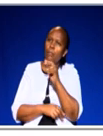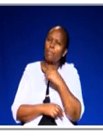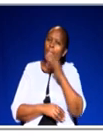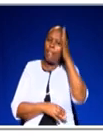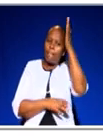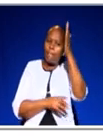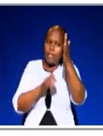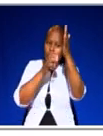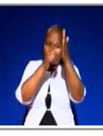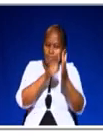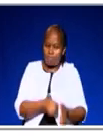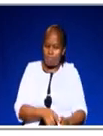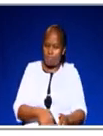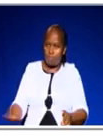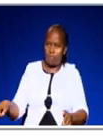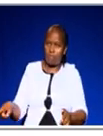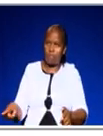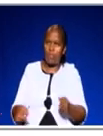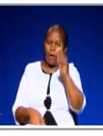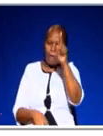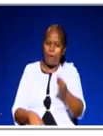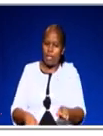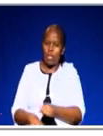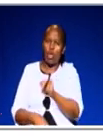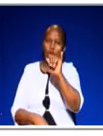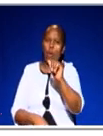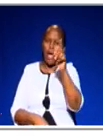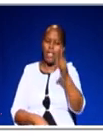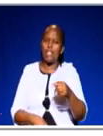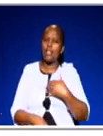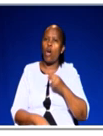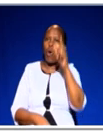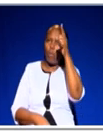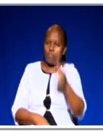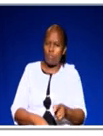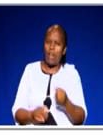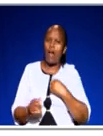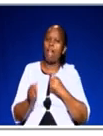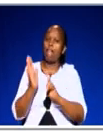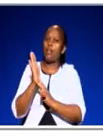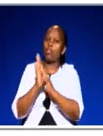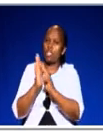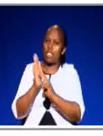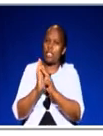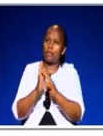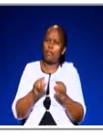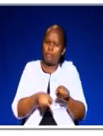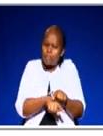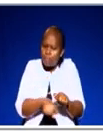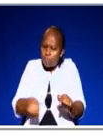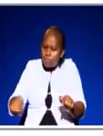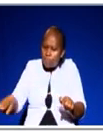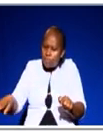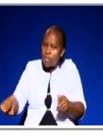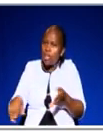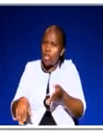vertical line, which represents the y-axis, has got velocity, and the horizontal